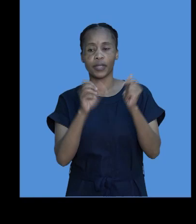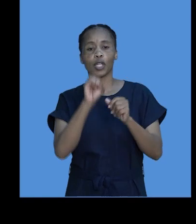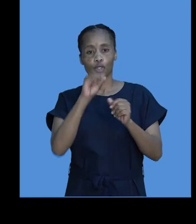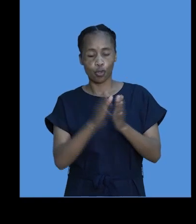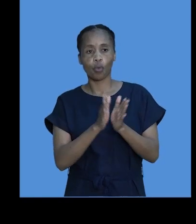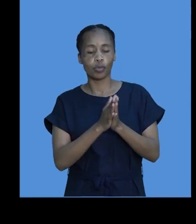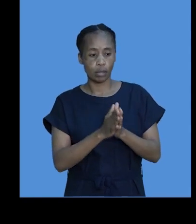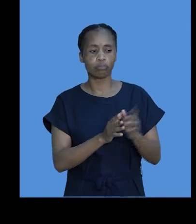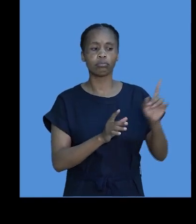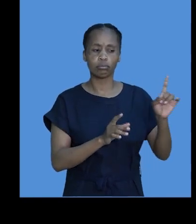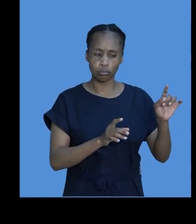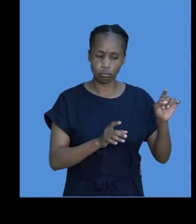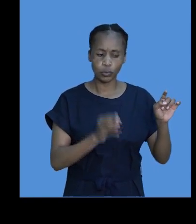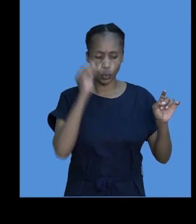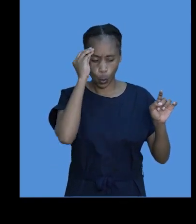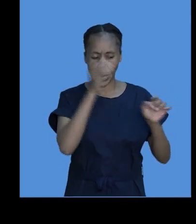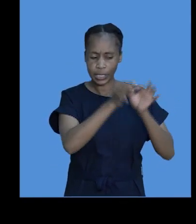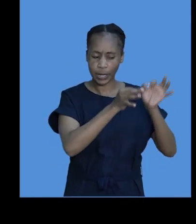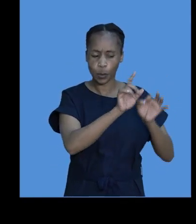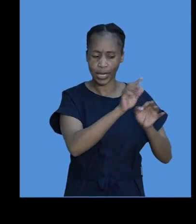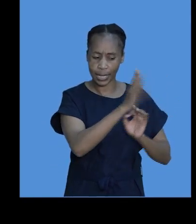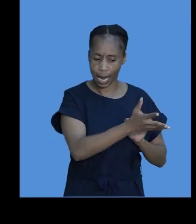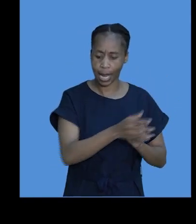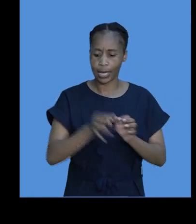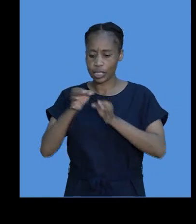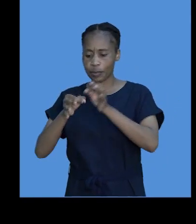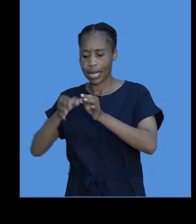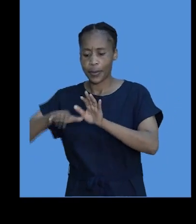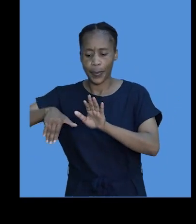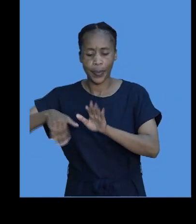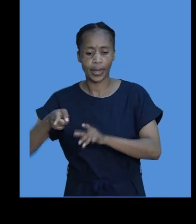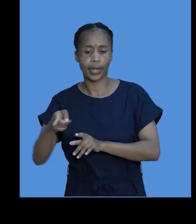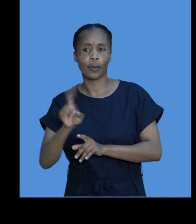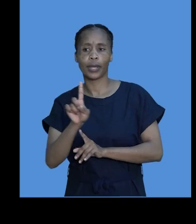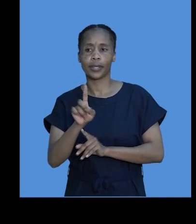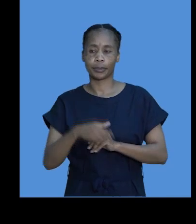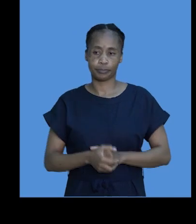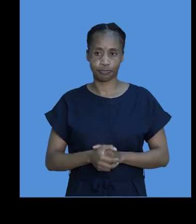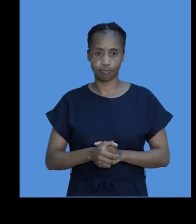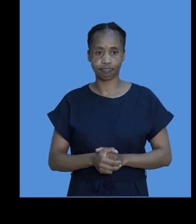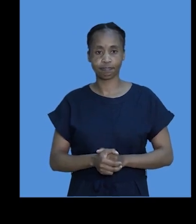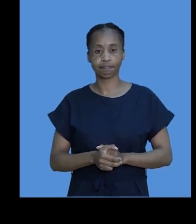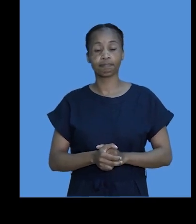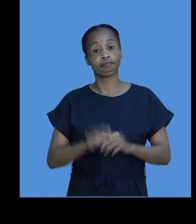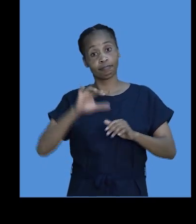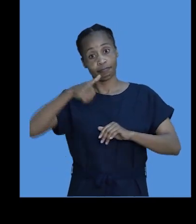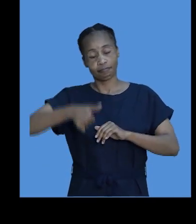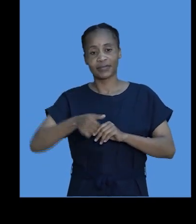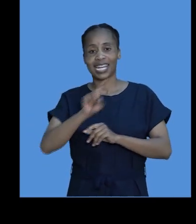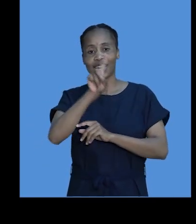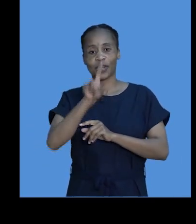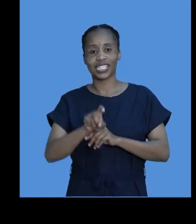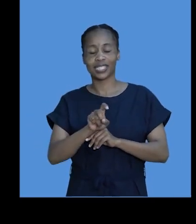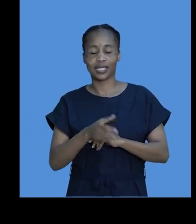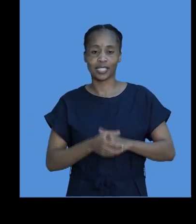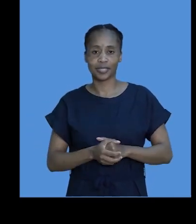so that you are able to keep track of what you have explained and what you haven't explained them. All right, let's go to the next